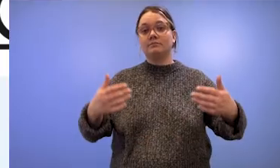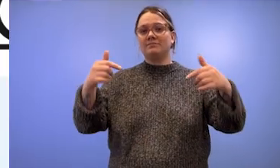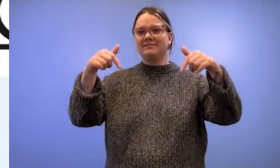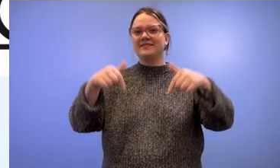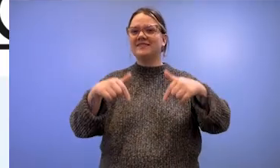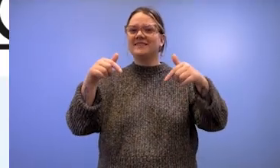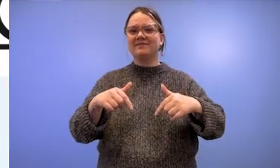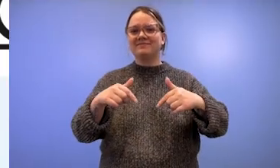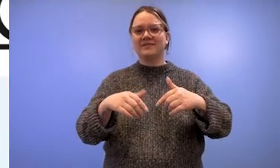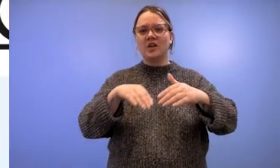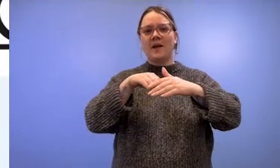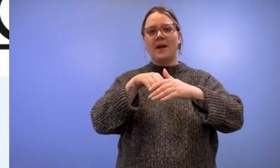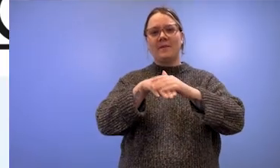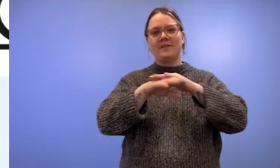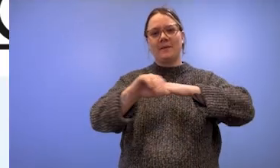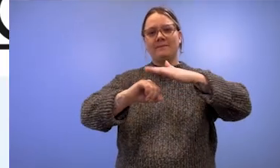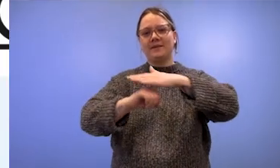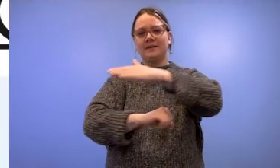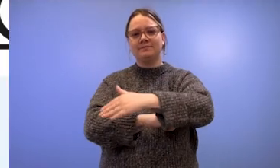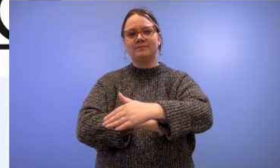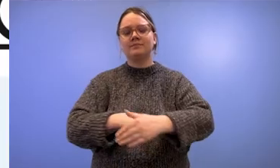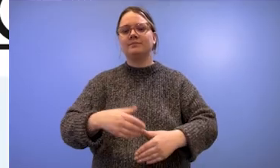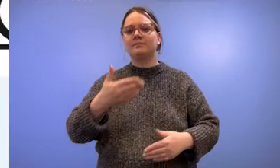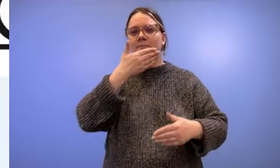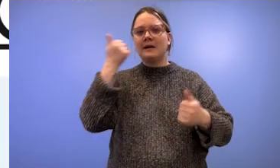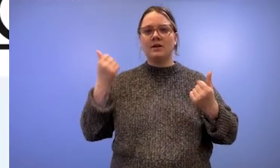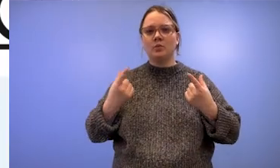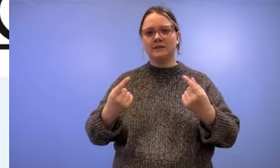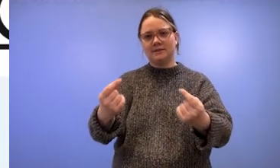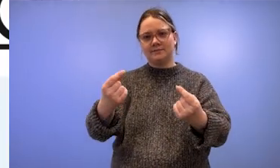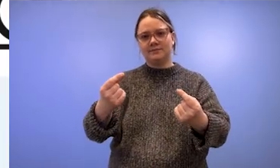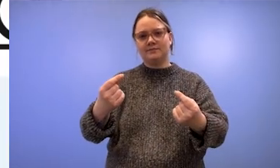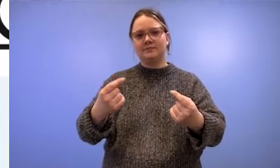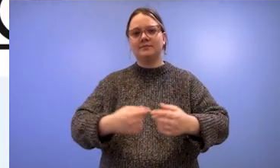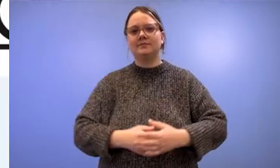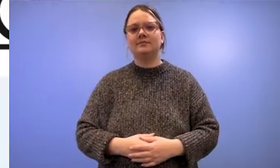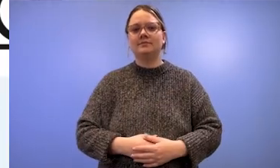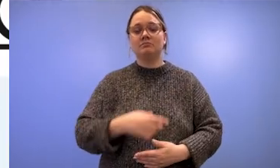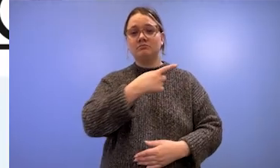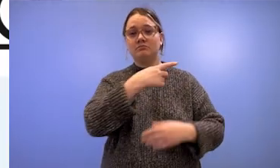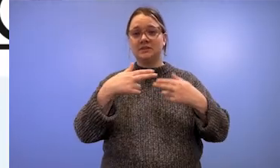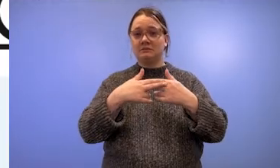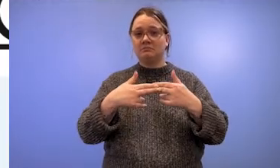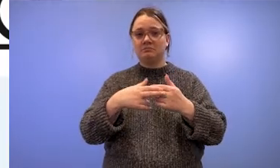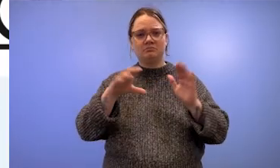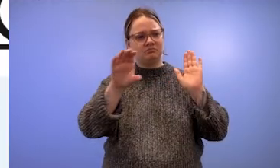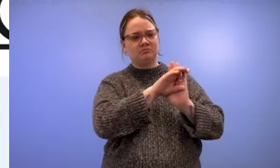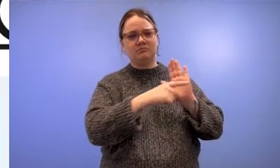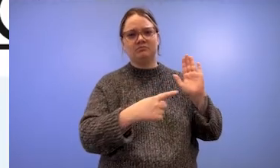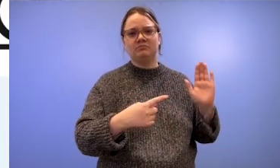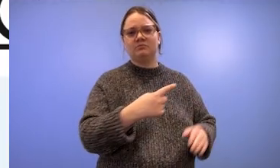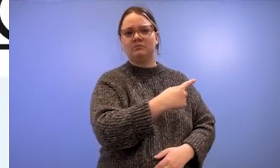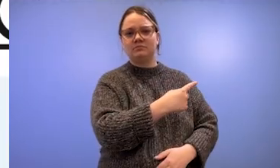Okay, so this is Accessibility Foundation's Wise Practices. And on the slide is an image of